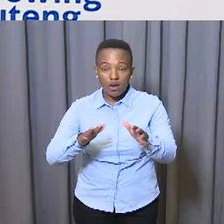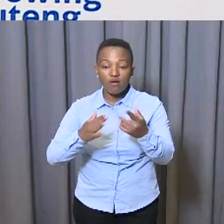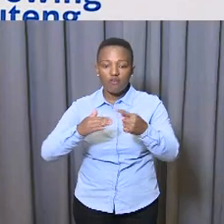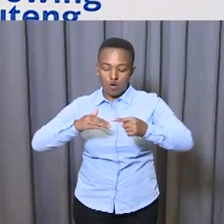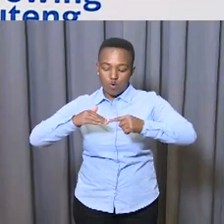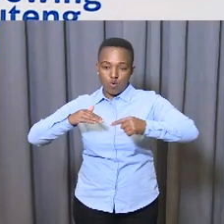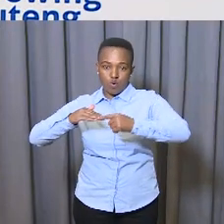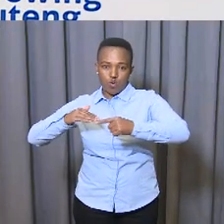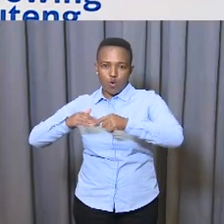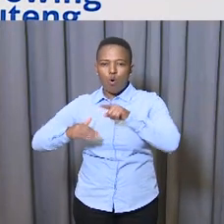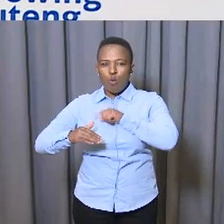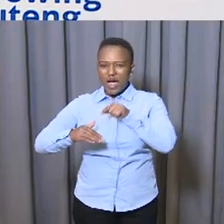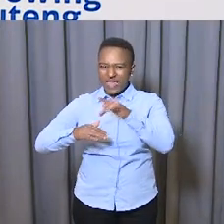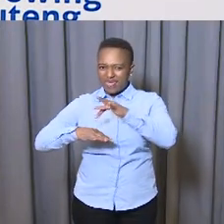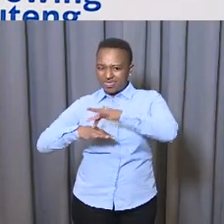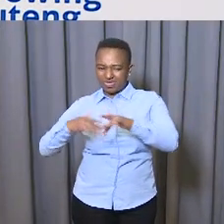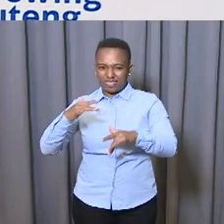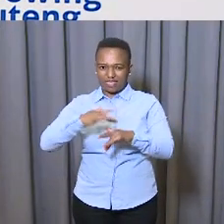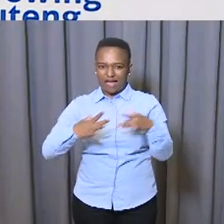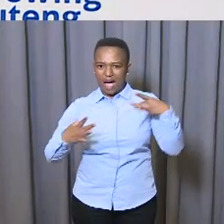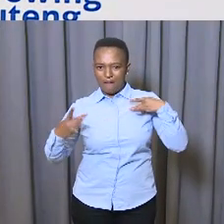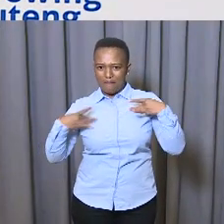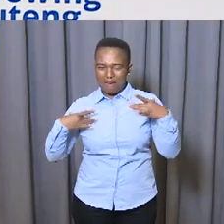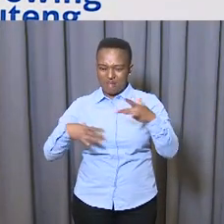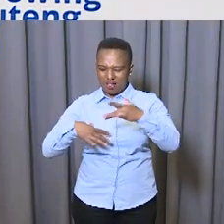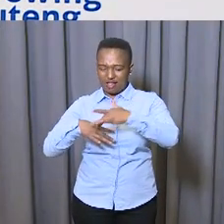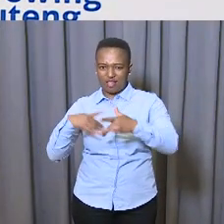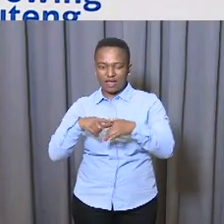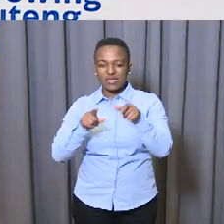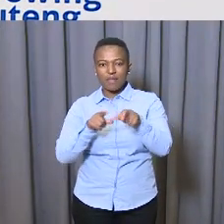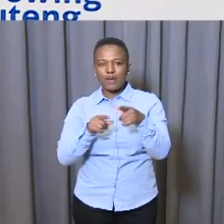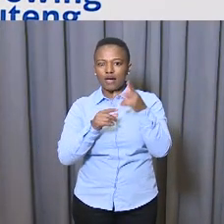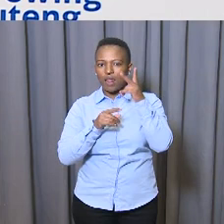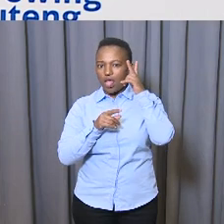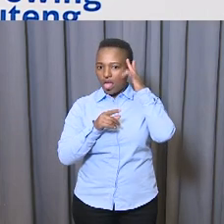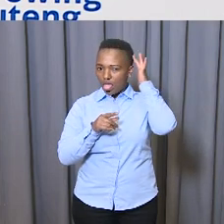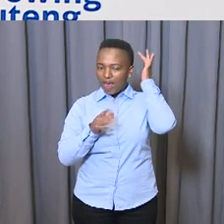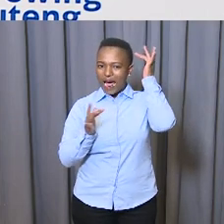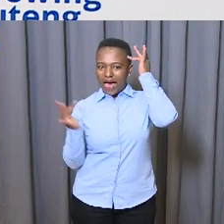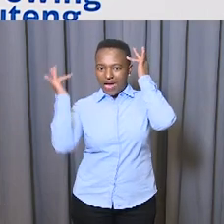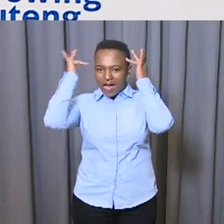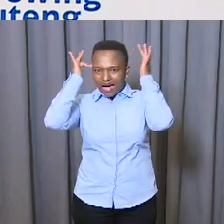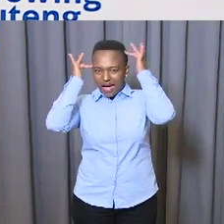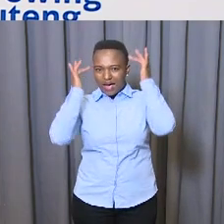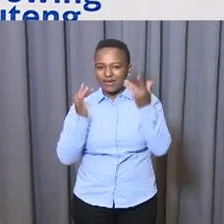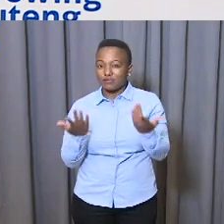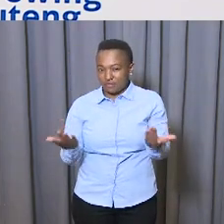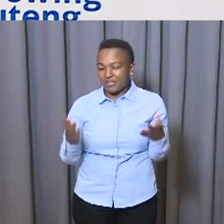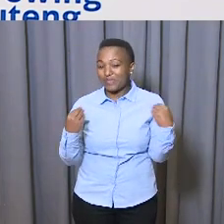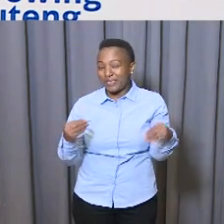are contact businesses. Someone who cuts your hair, it's contact businesses.